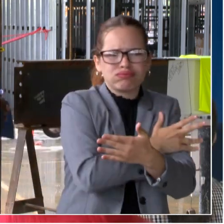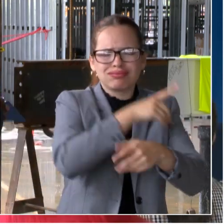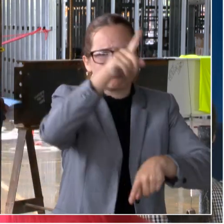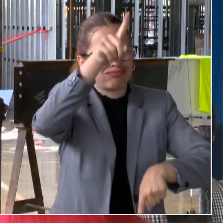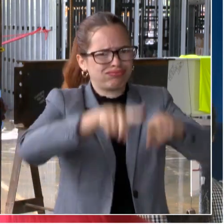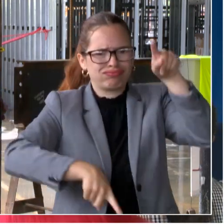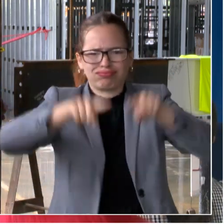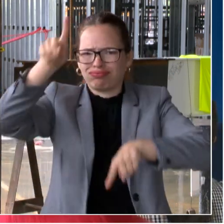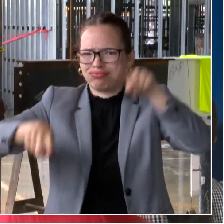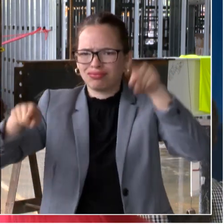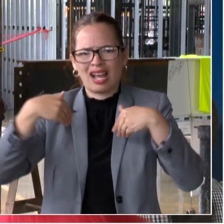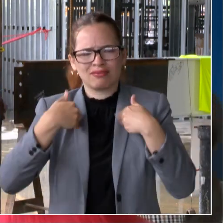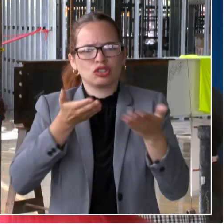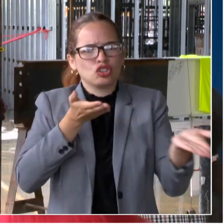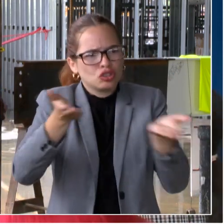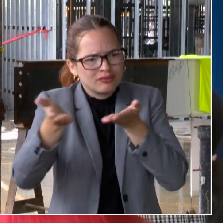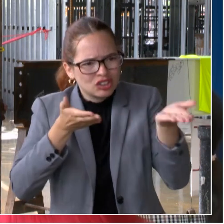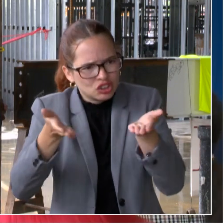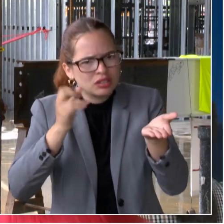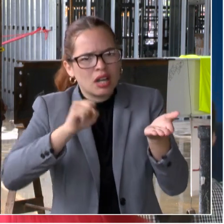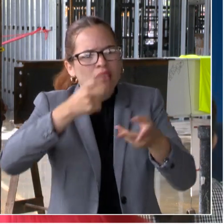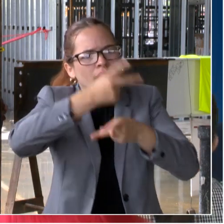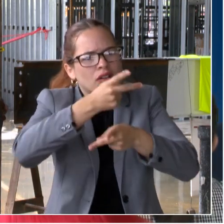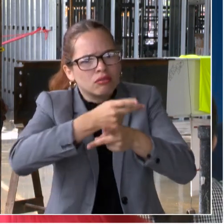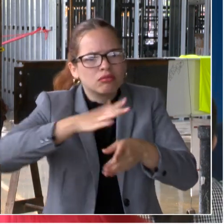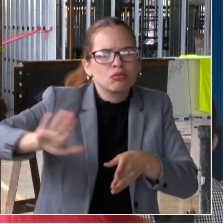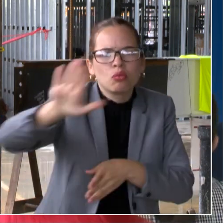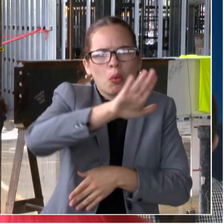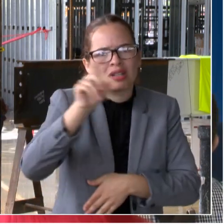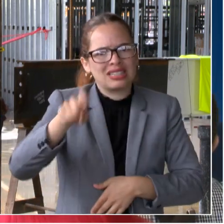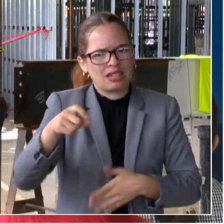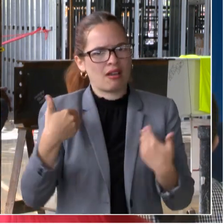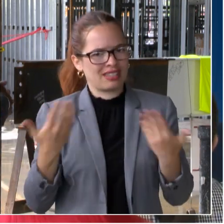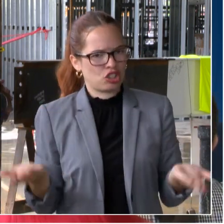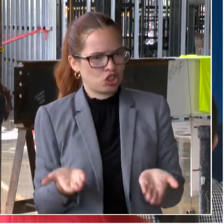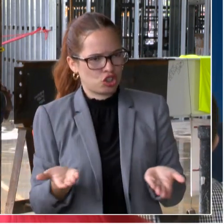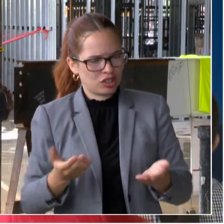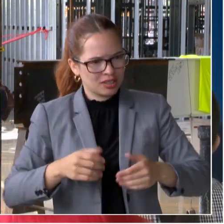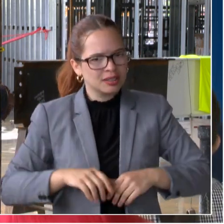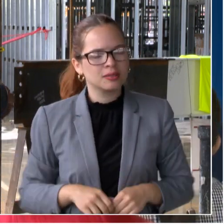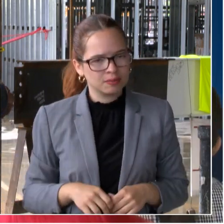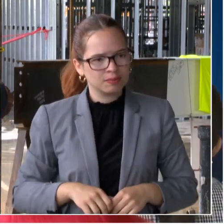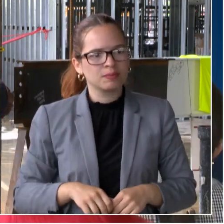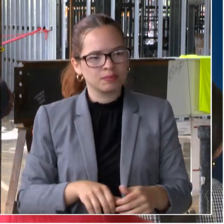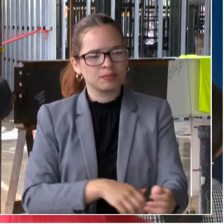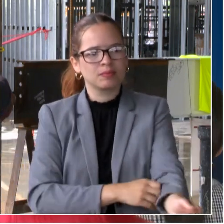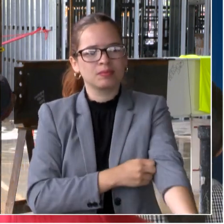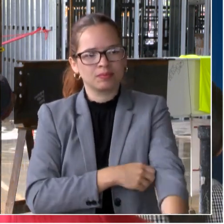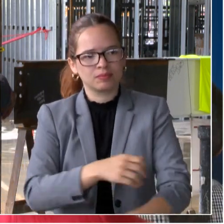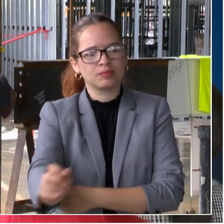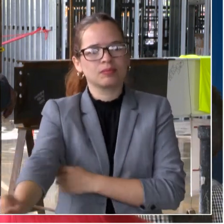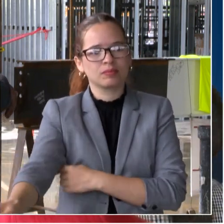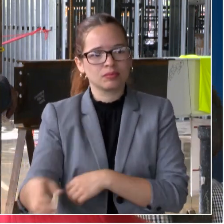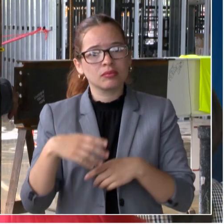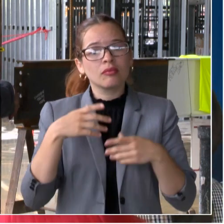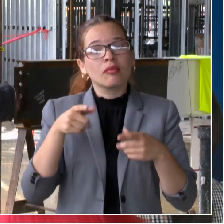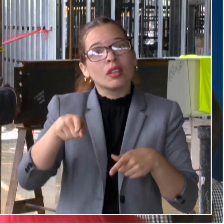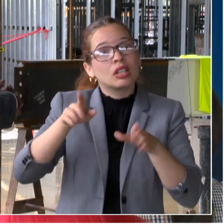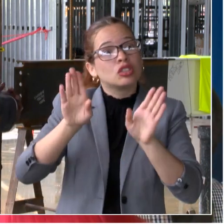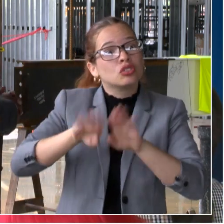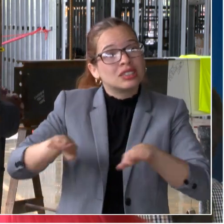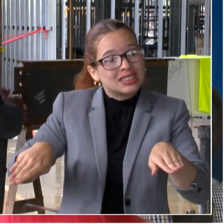Trauma patients can be treated quickly, and residents will come for their full range of hospital, emergency, and